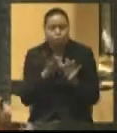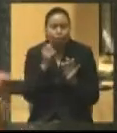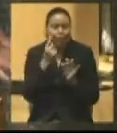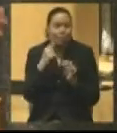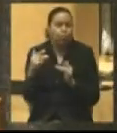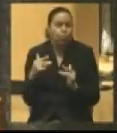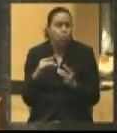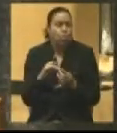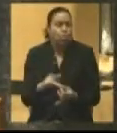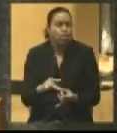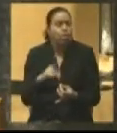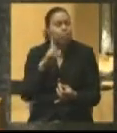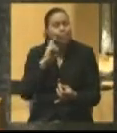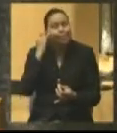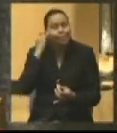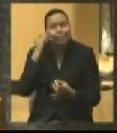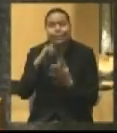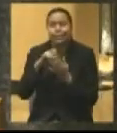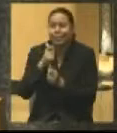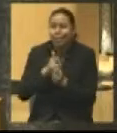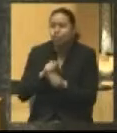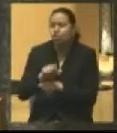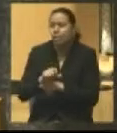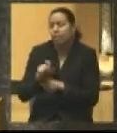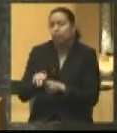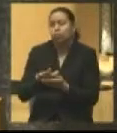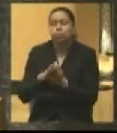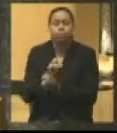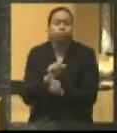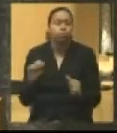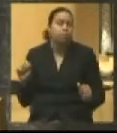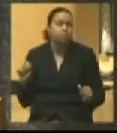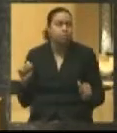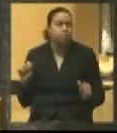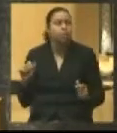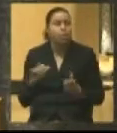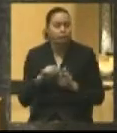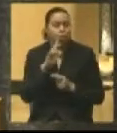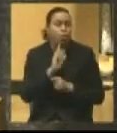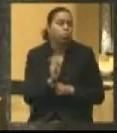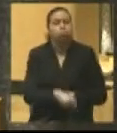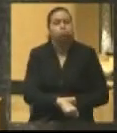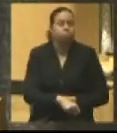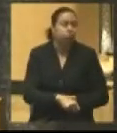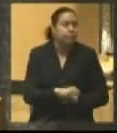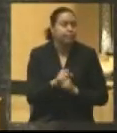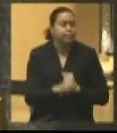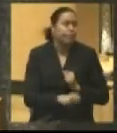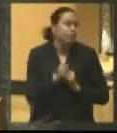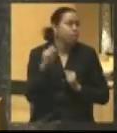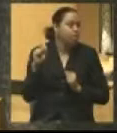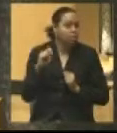and that is the shift to the idea that every slave has to be freed in order to destroy this rebellion. And that's